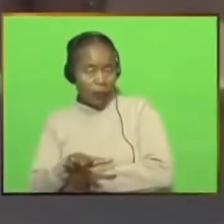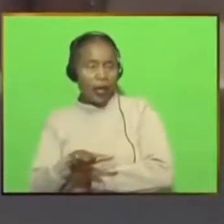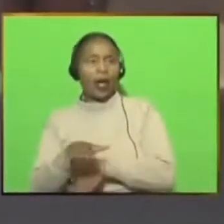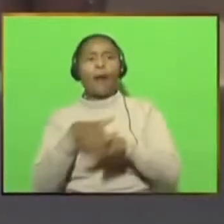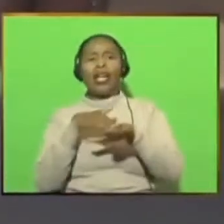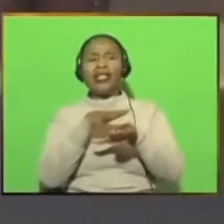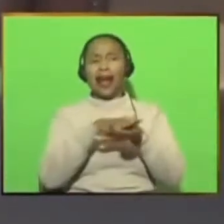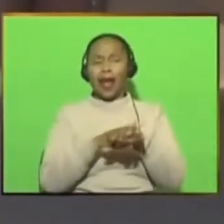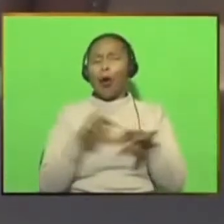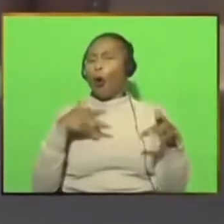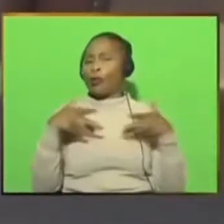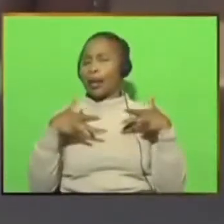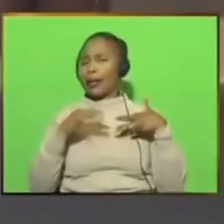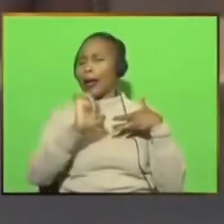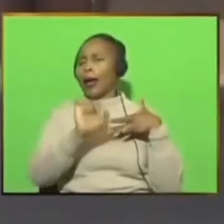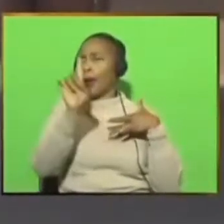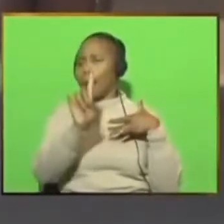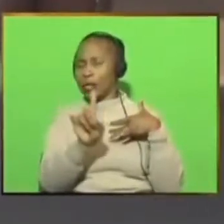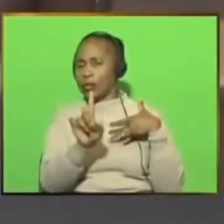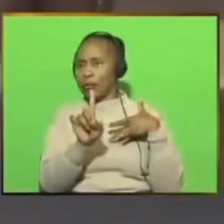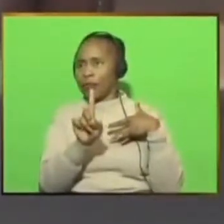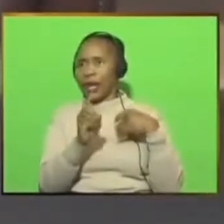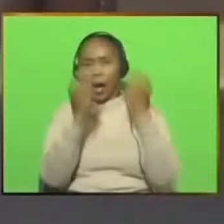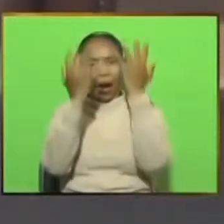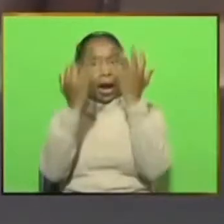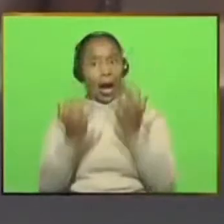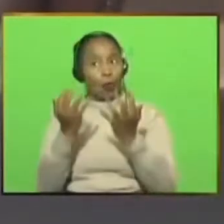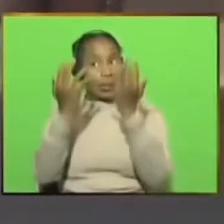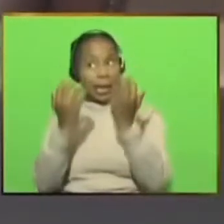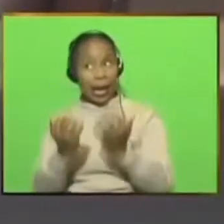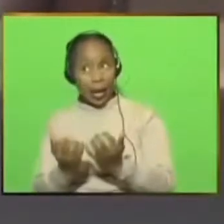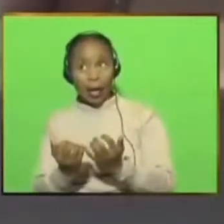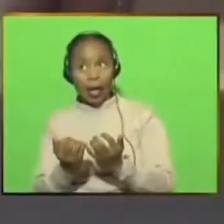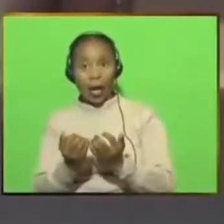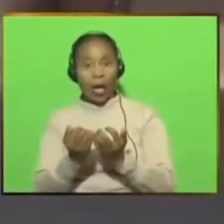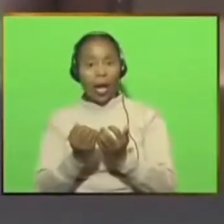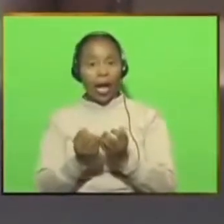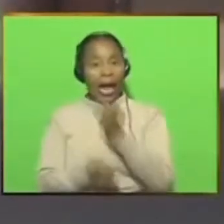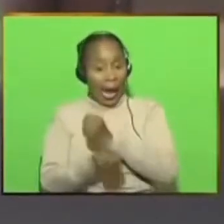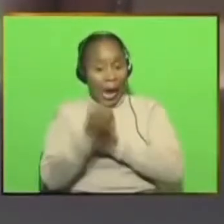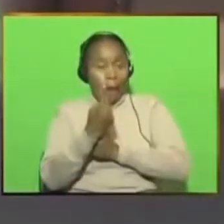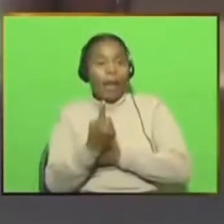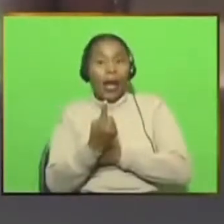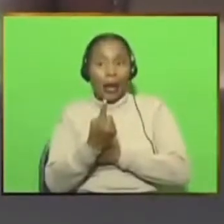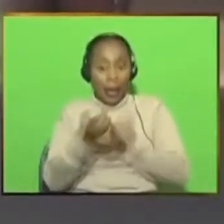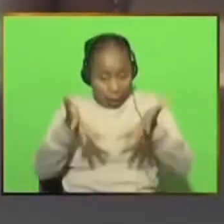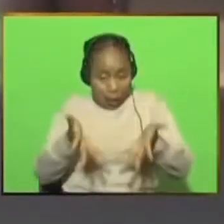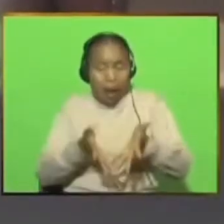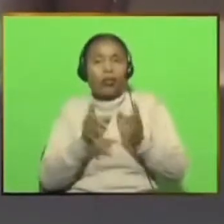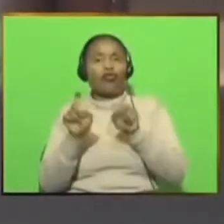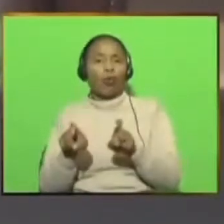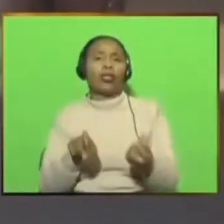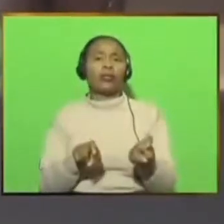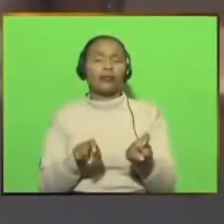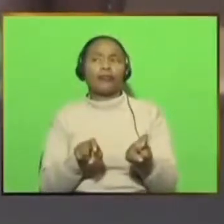Rule 8.3 of the rules governing this sitting, which is part of the amendments